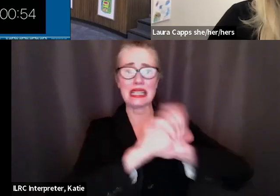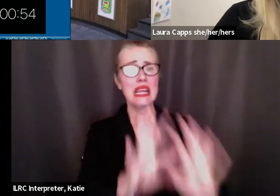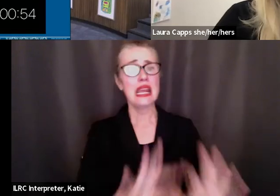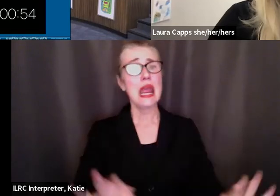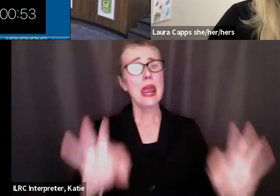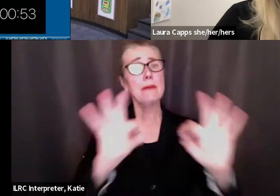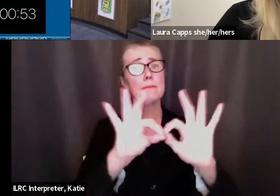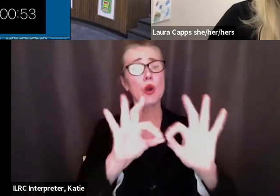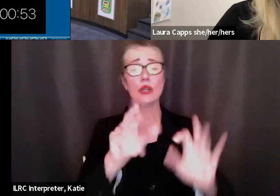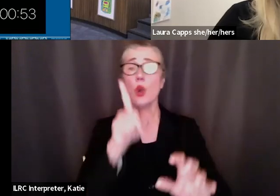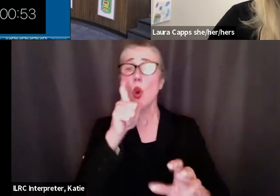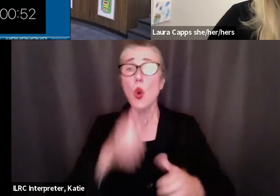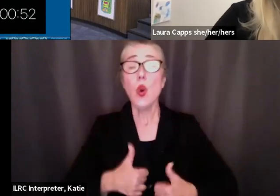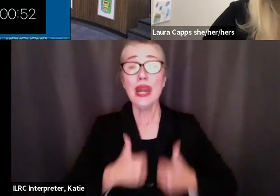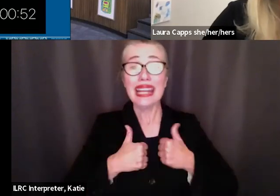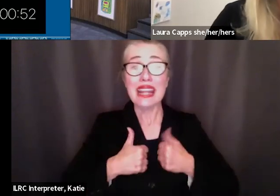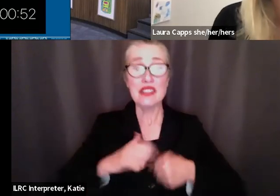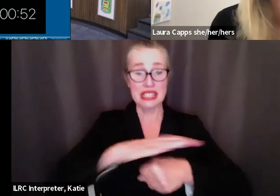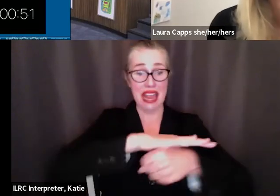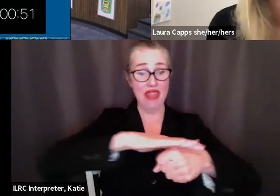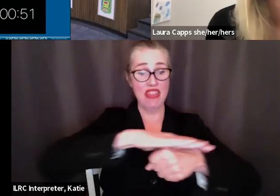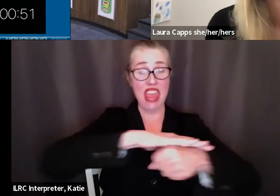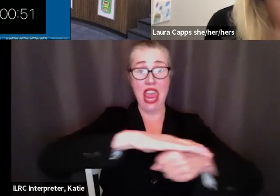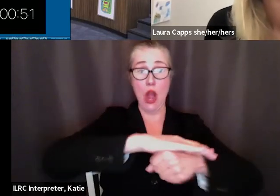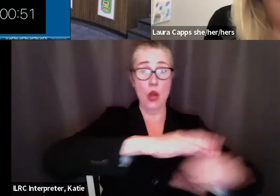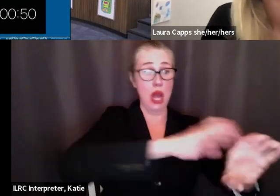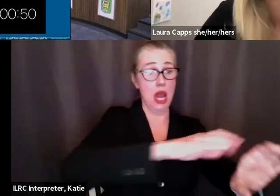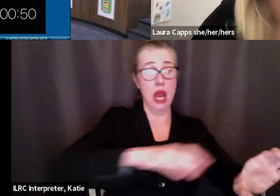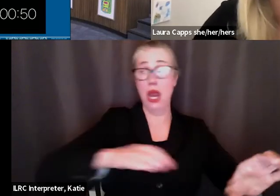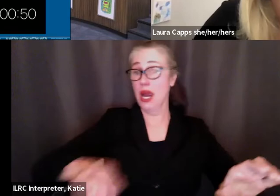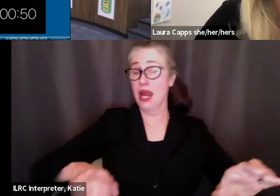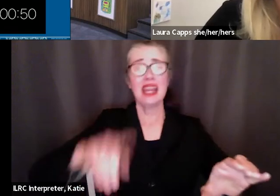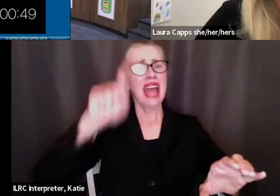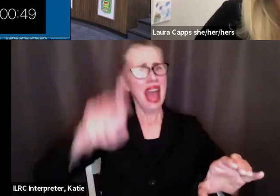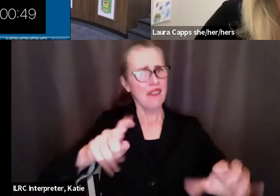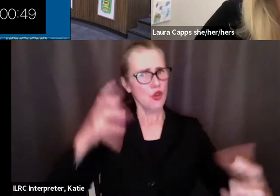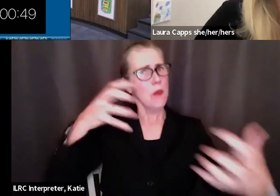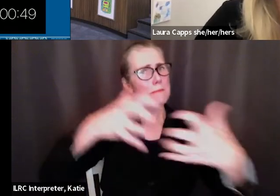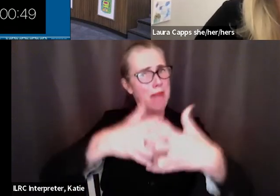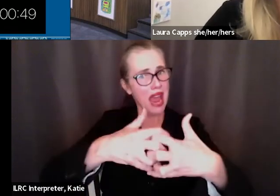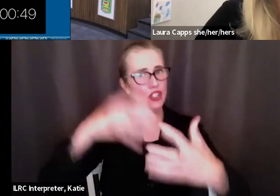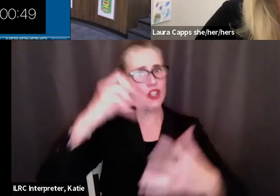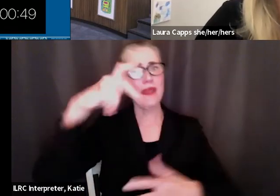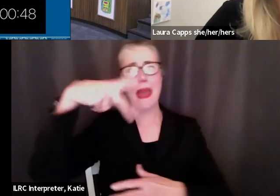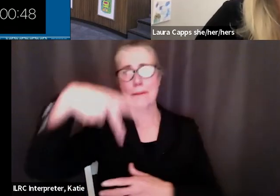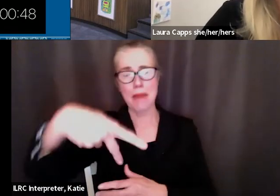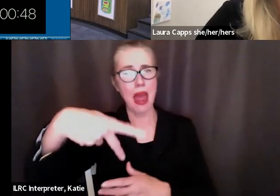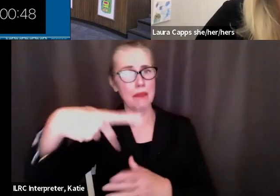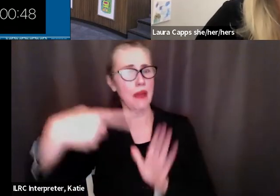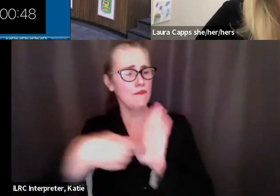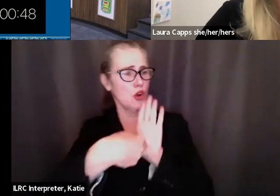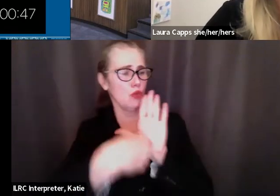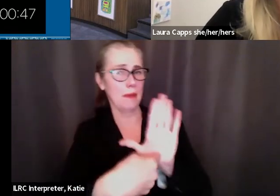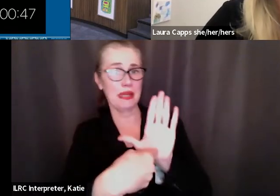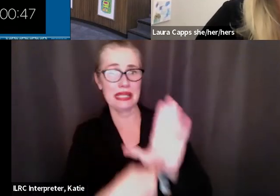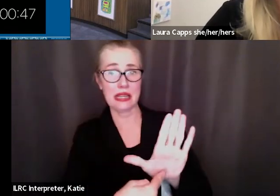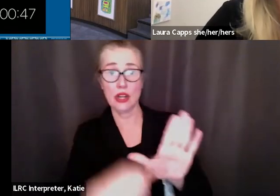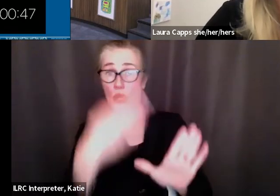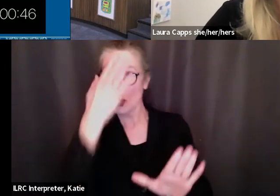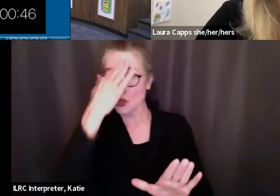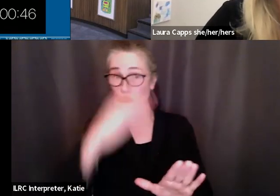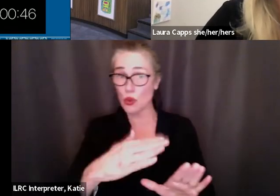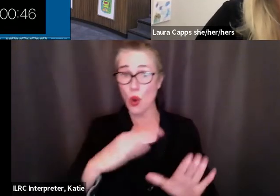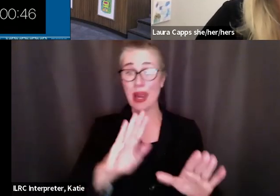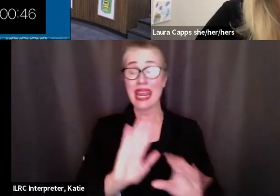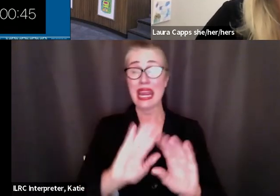demographics of our school district which is currently the latinx population that community is 60 of our school districts